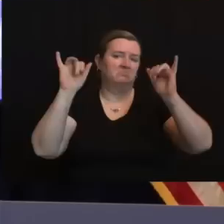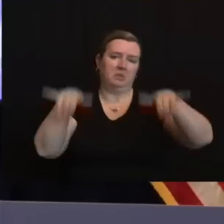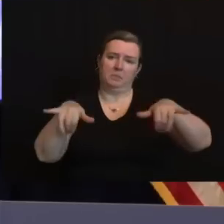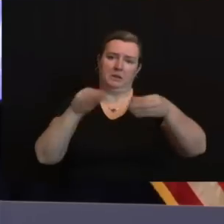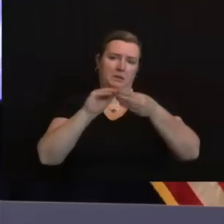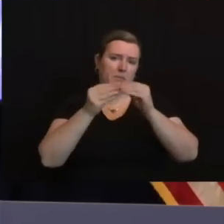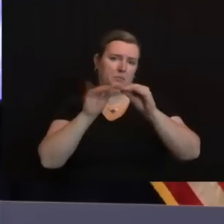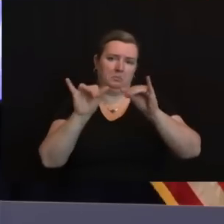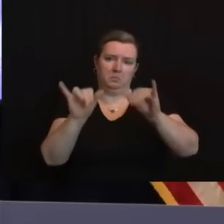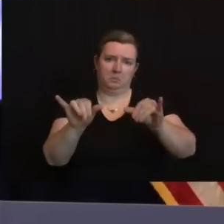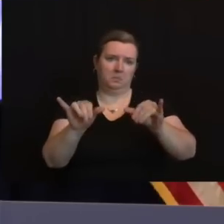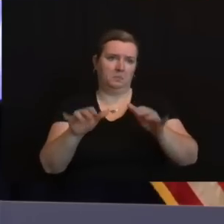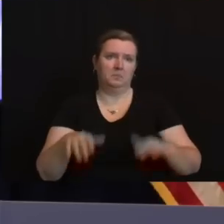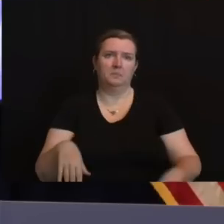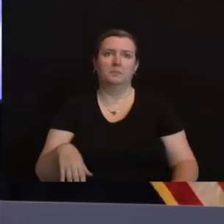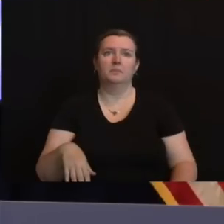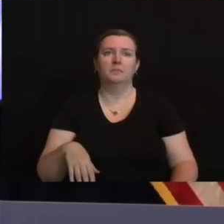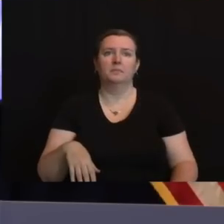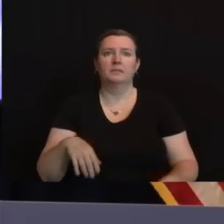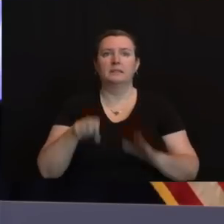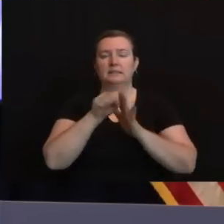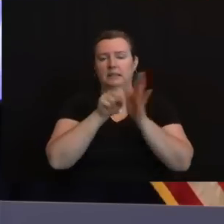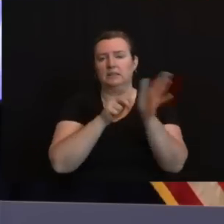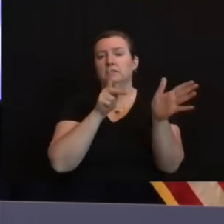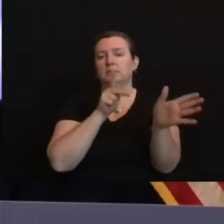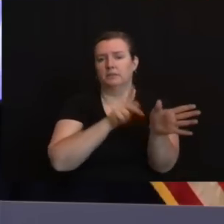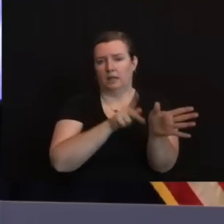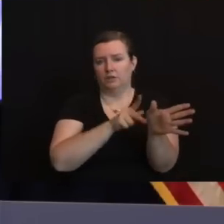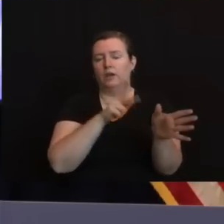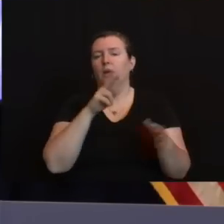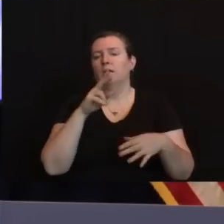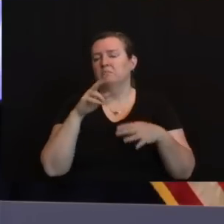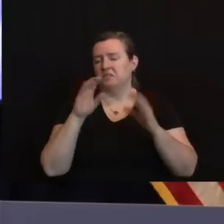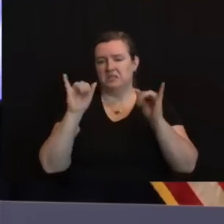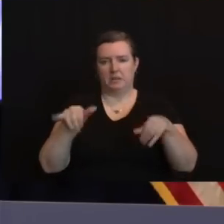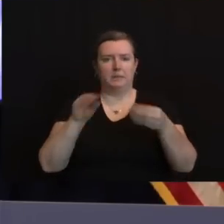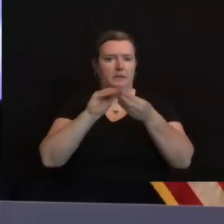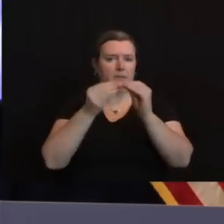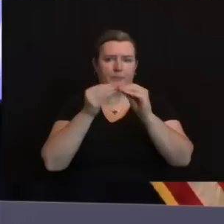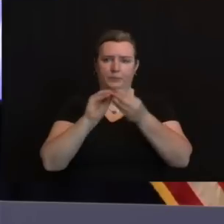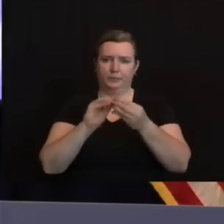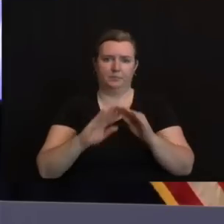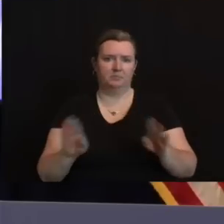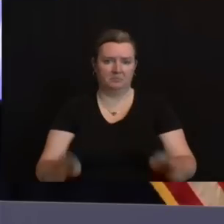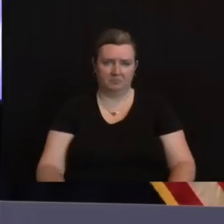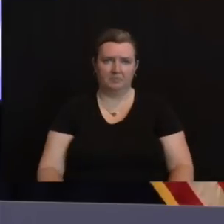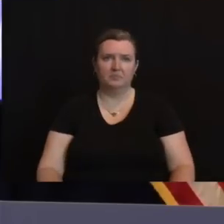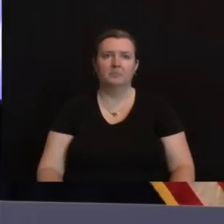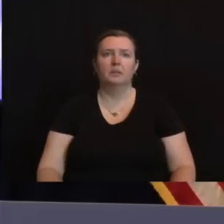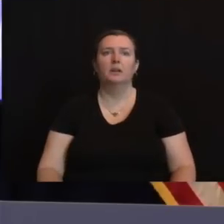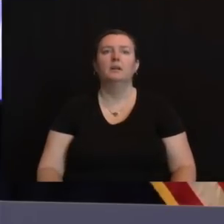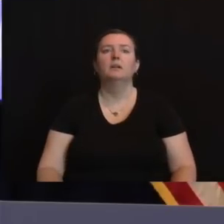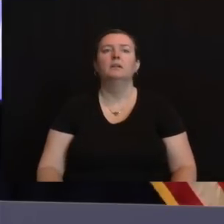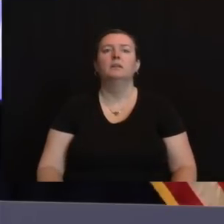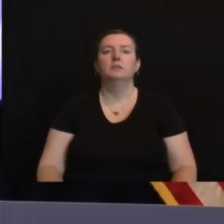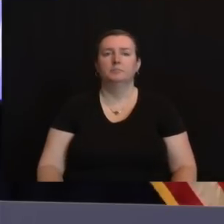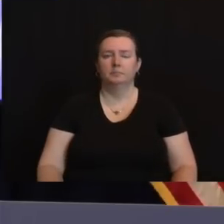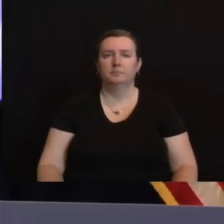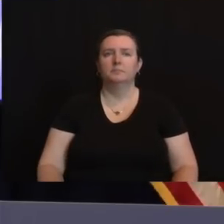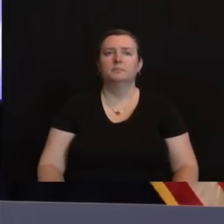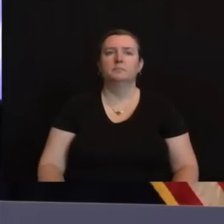reporting, as are the numbers at our psychiatric hospitals. The New Jersey